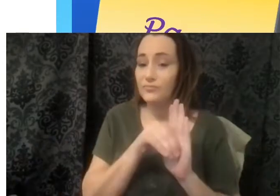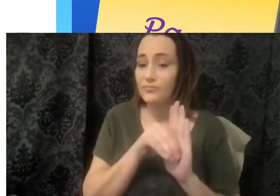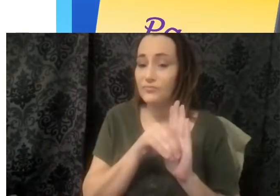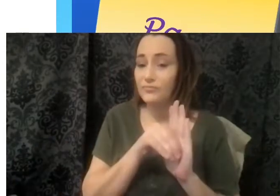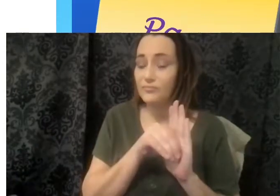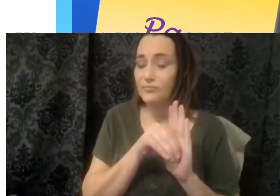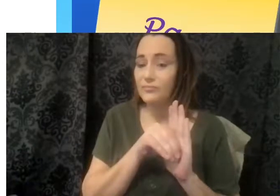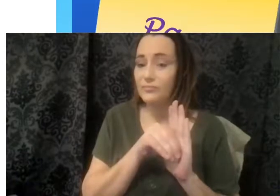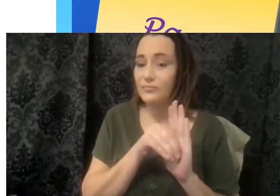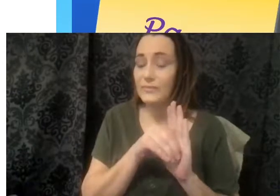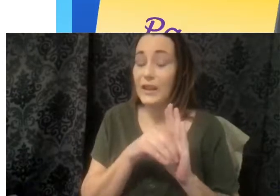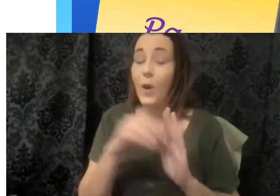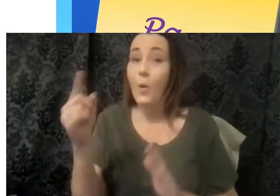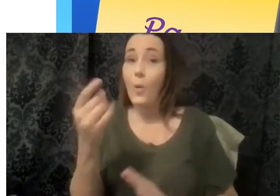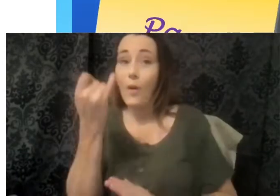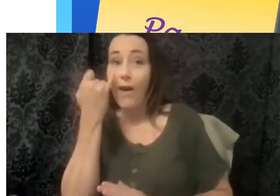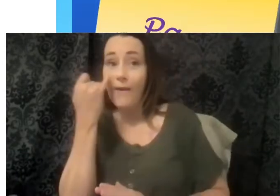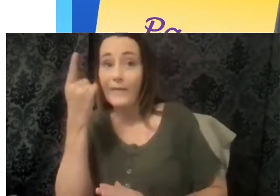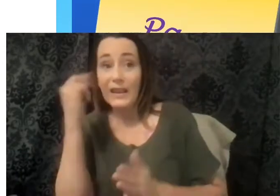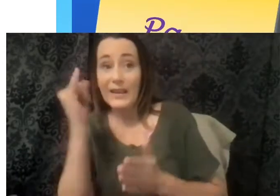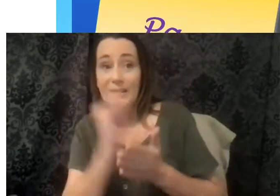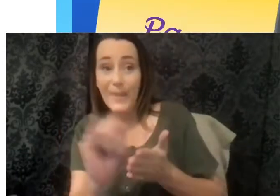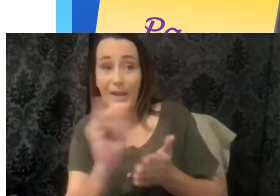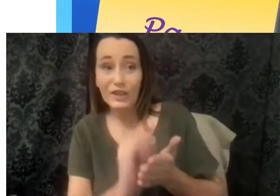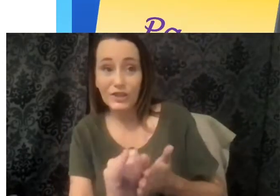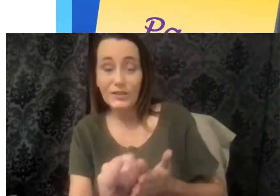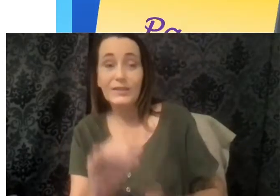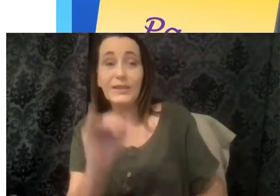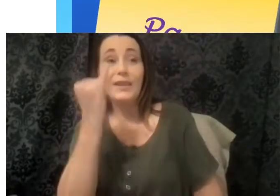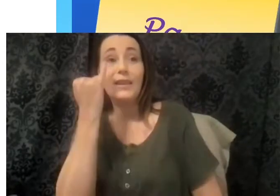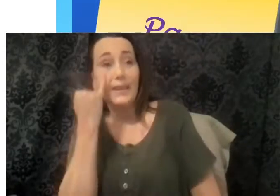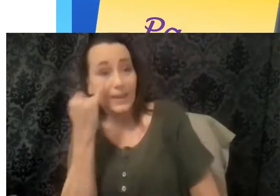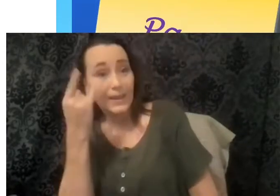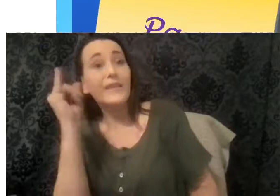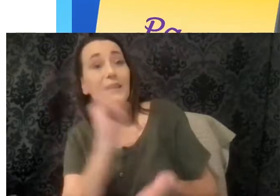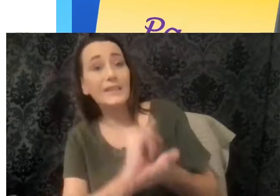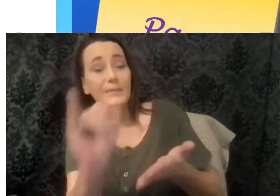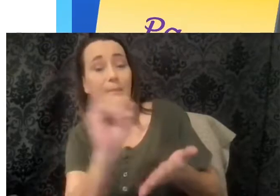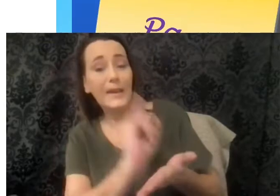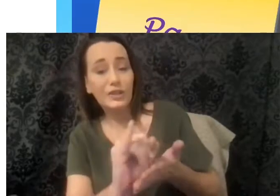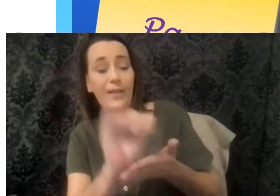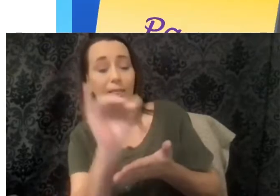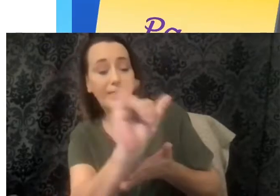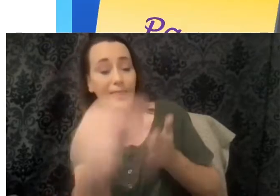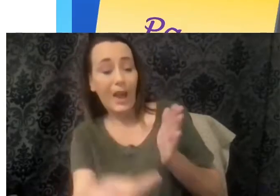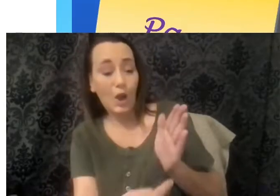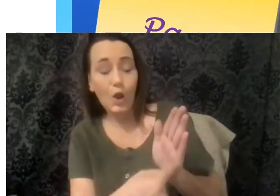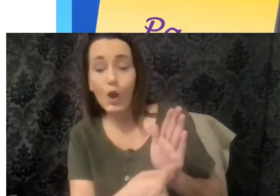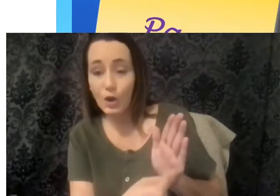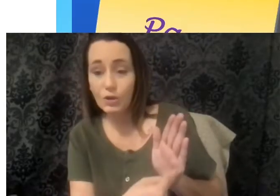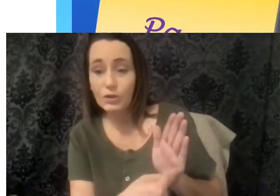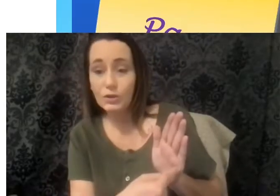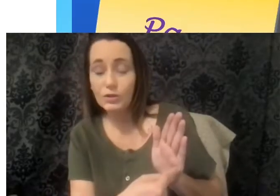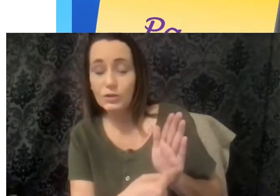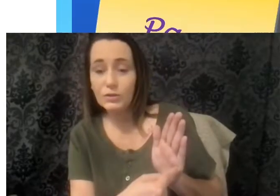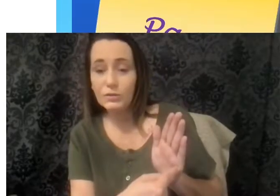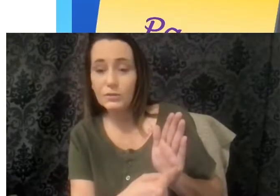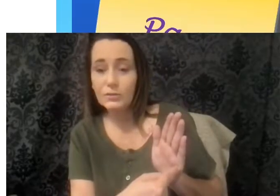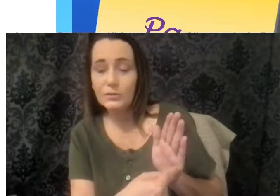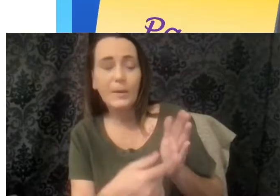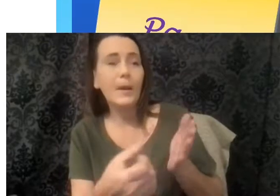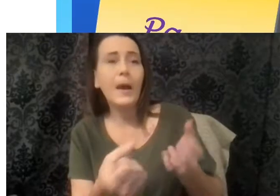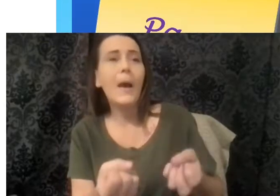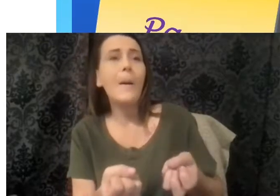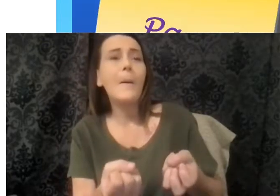is an inspection. And if there is an inspection, the cost of the inspection entails how